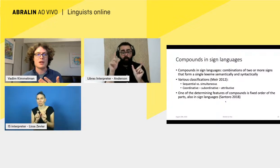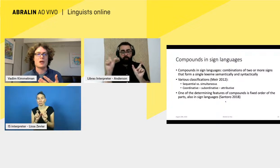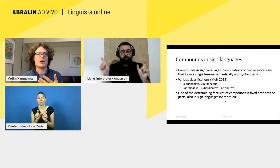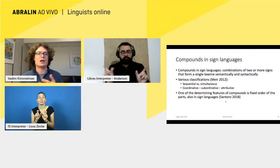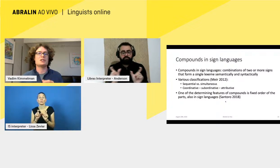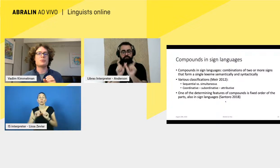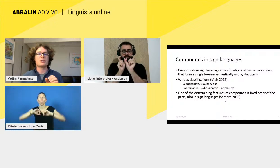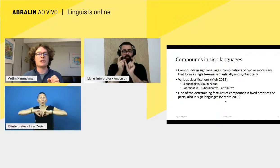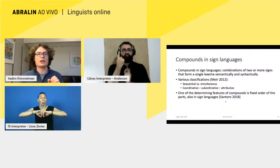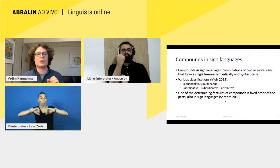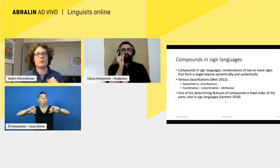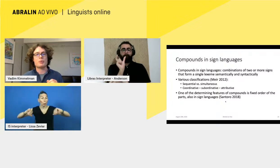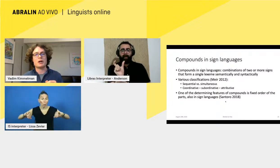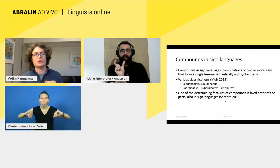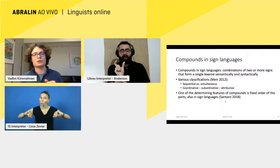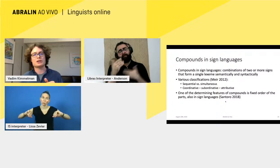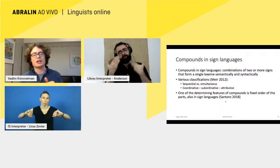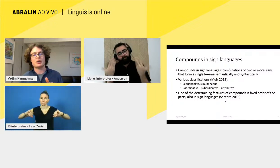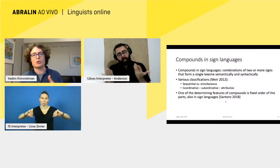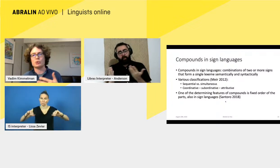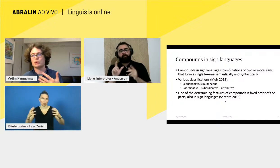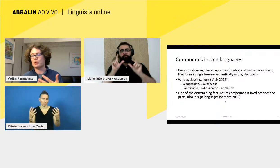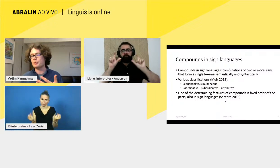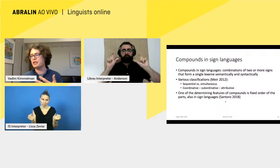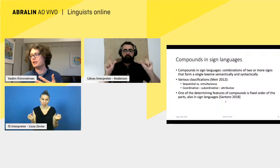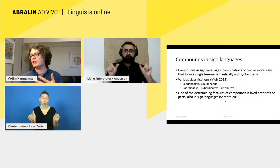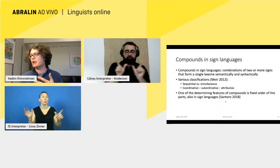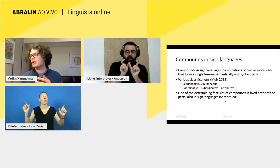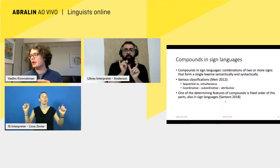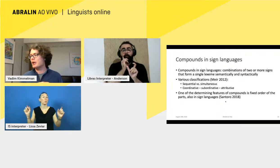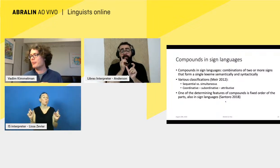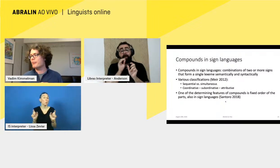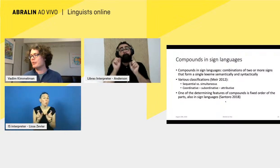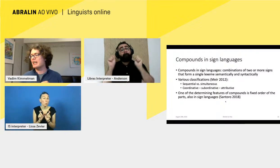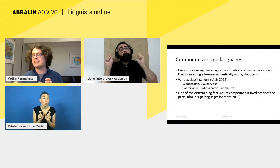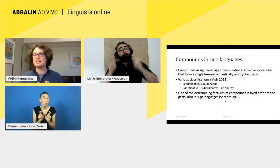non-compositional. Typically, compounds can also be